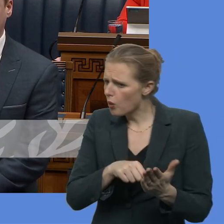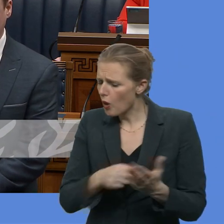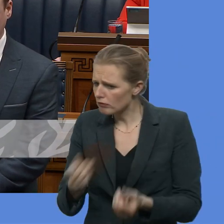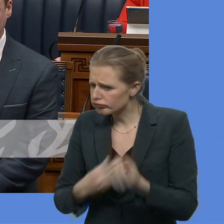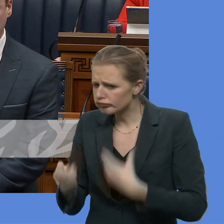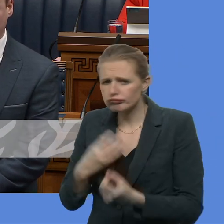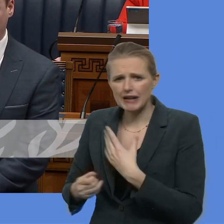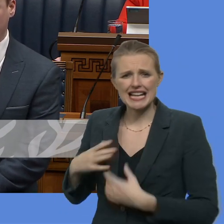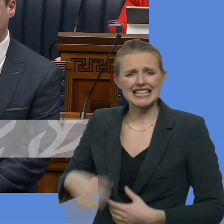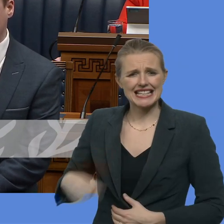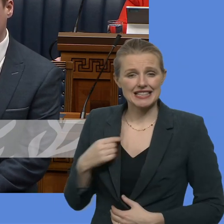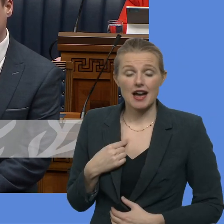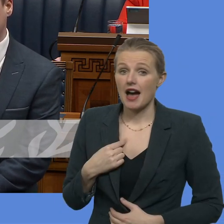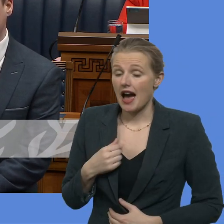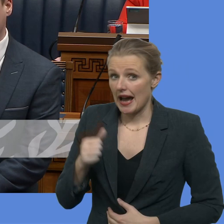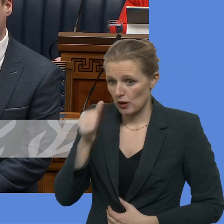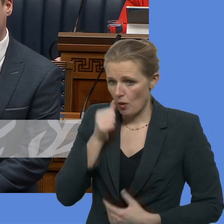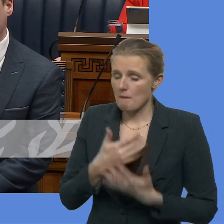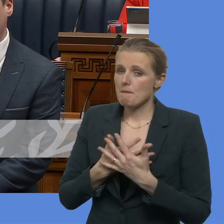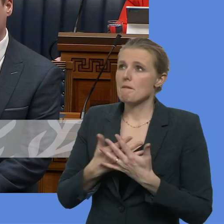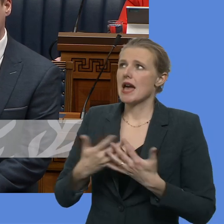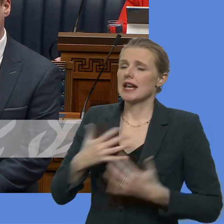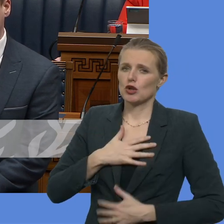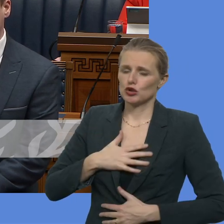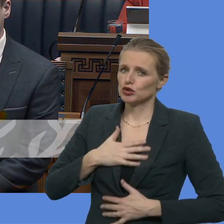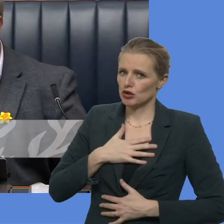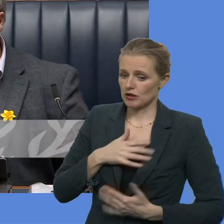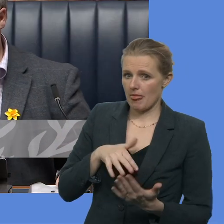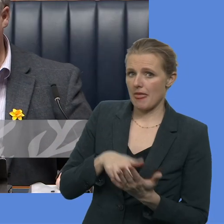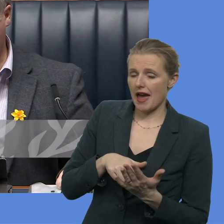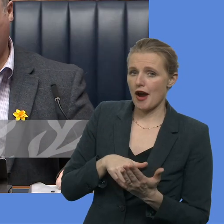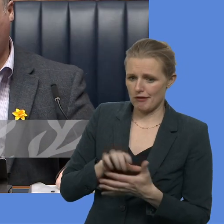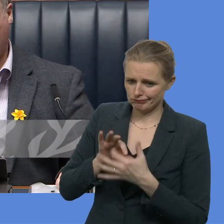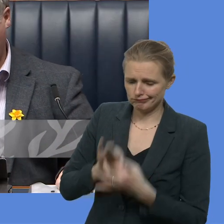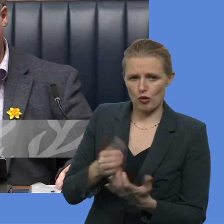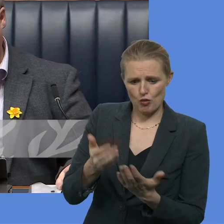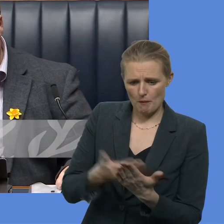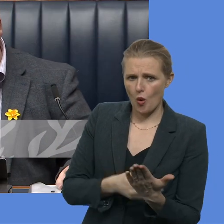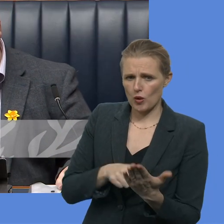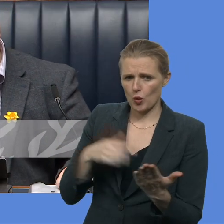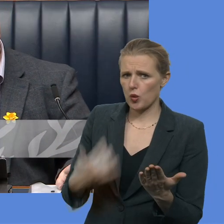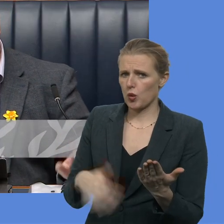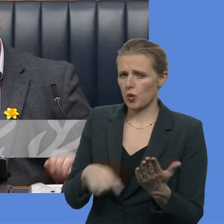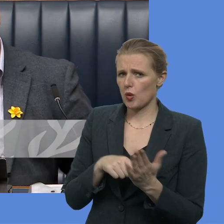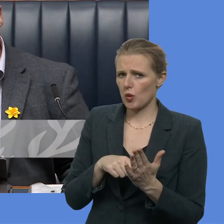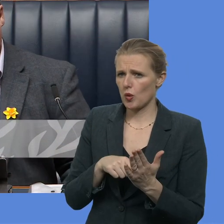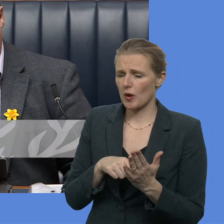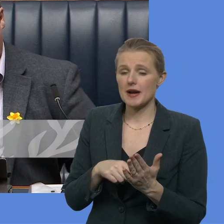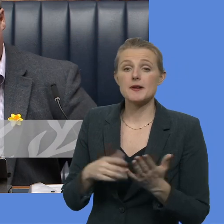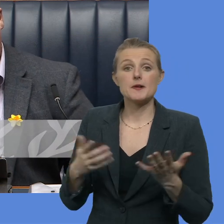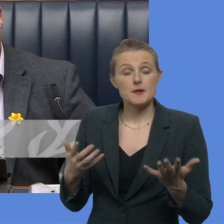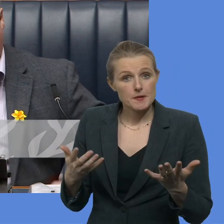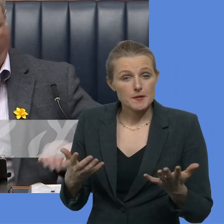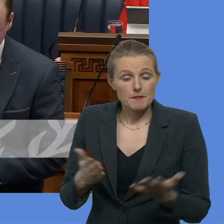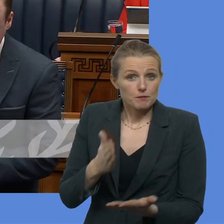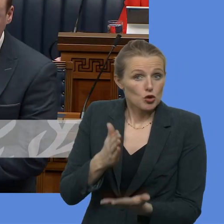I recognise that a number of concerns have been expressed in relation to that report. We're not going to have